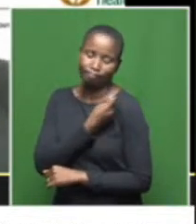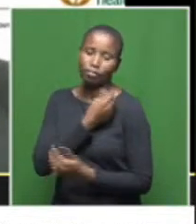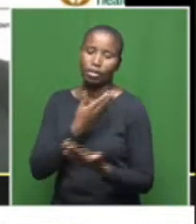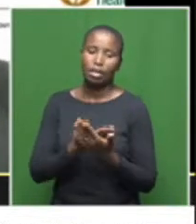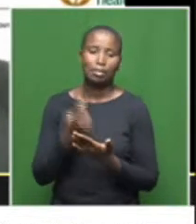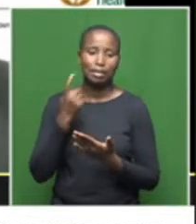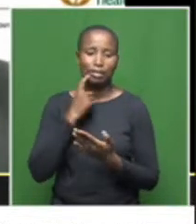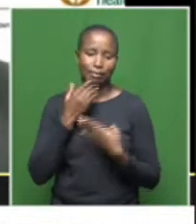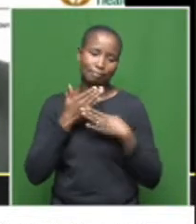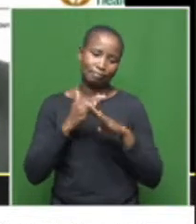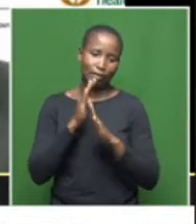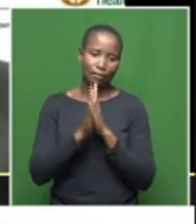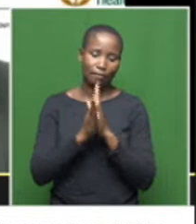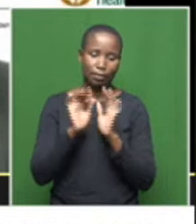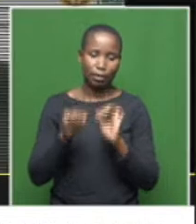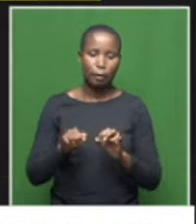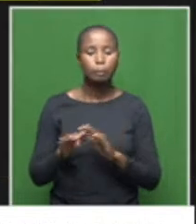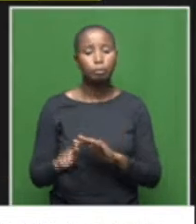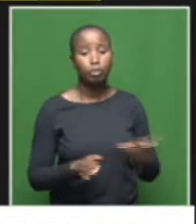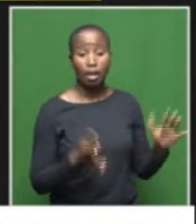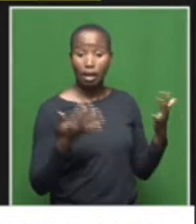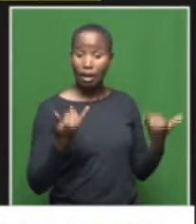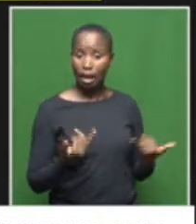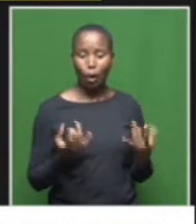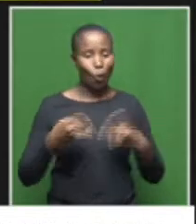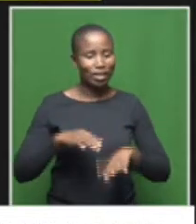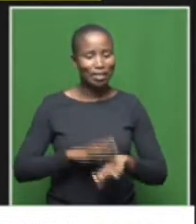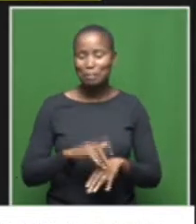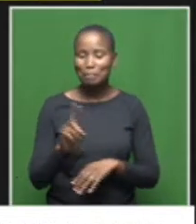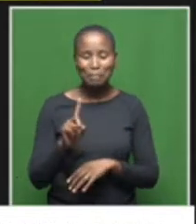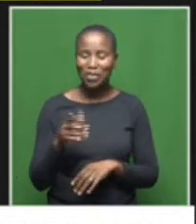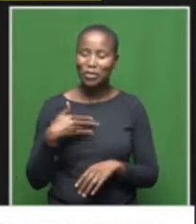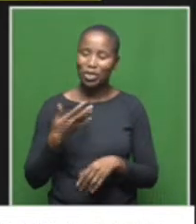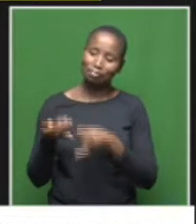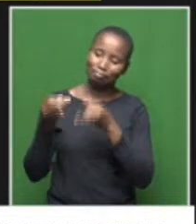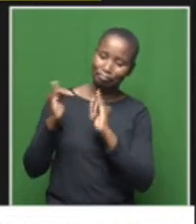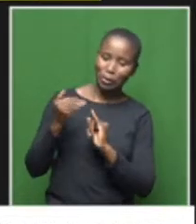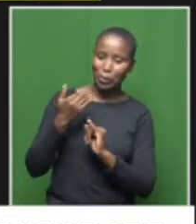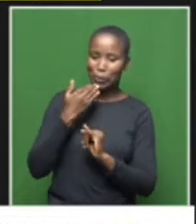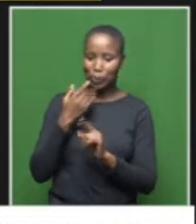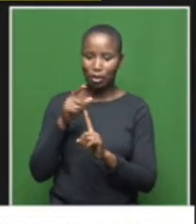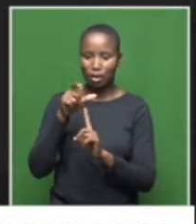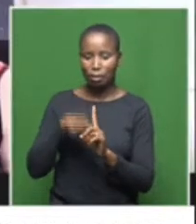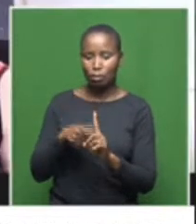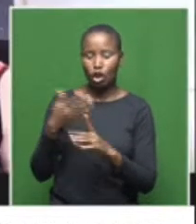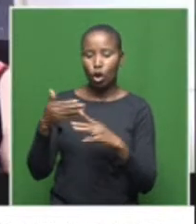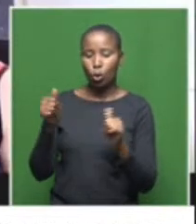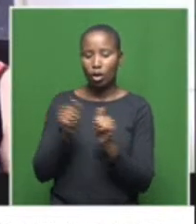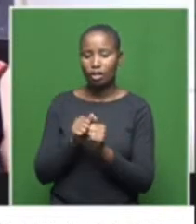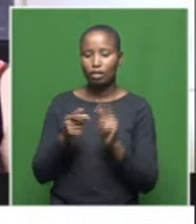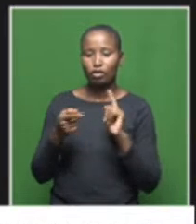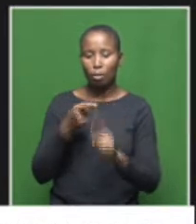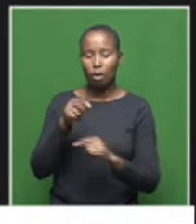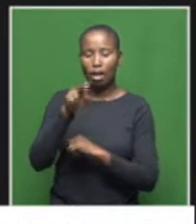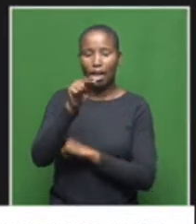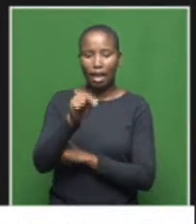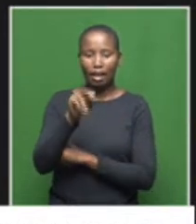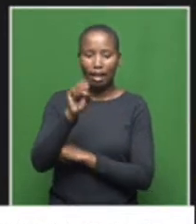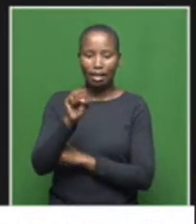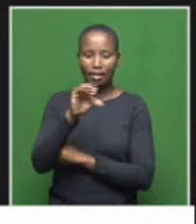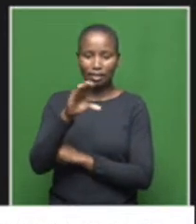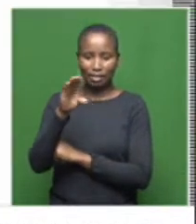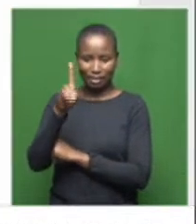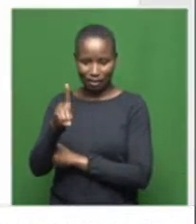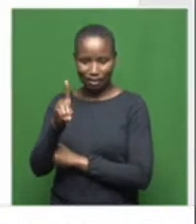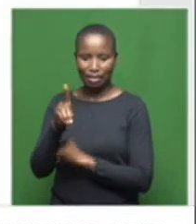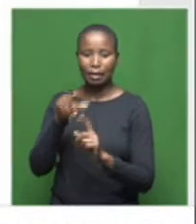So without wasting any time, I'm going to call upon our colleagues from NSCD who are going to